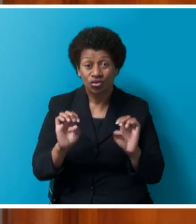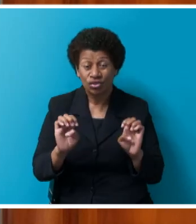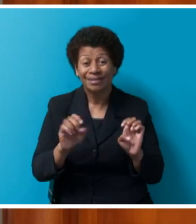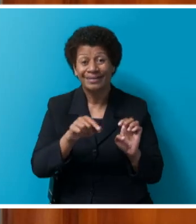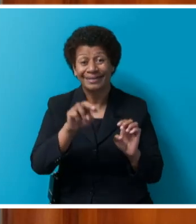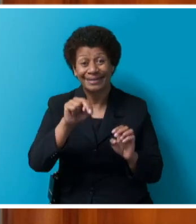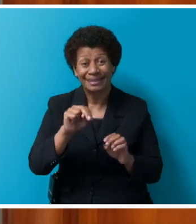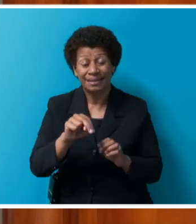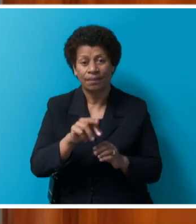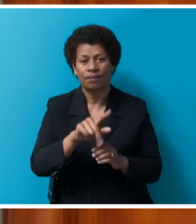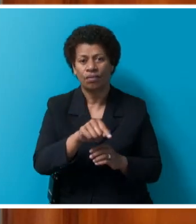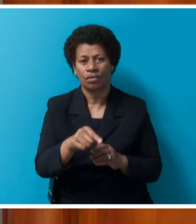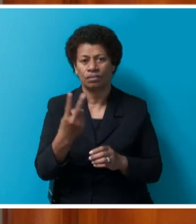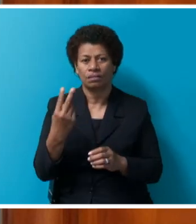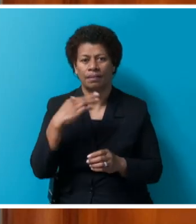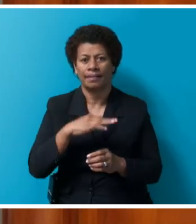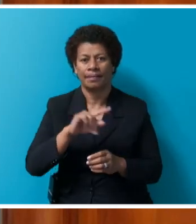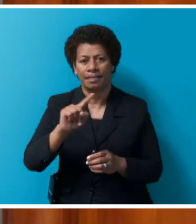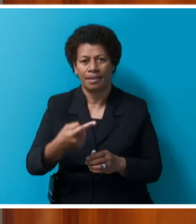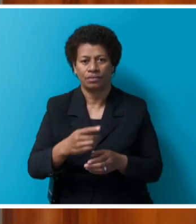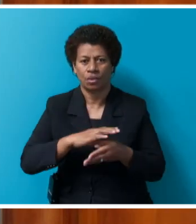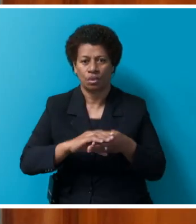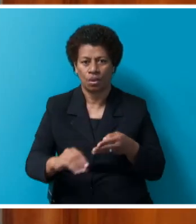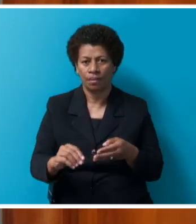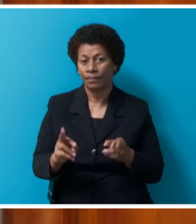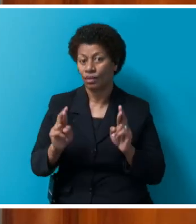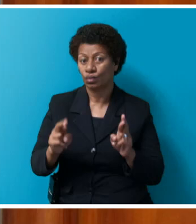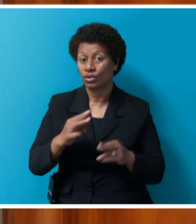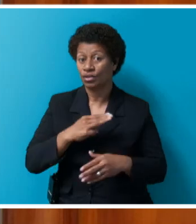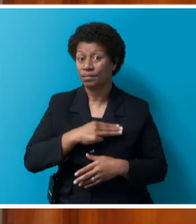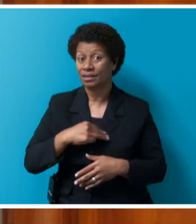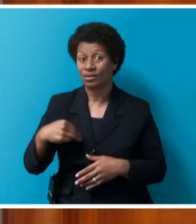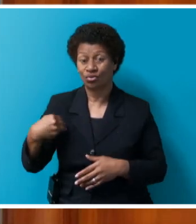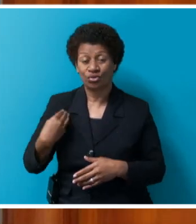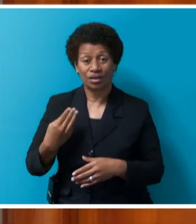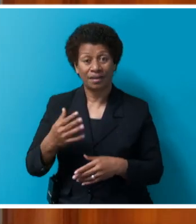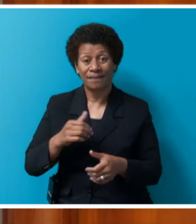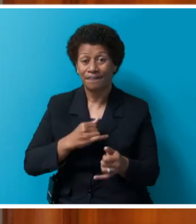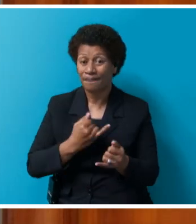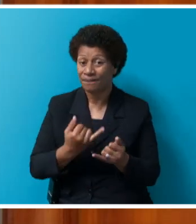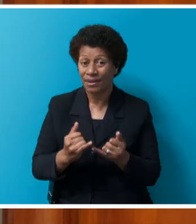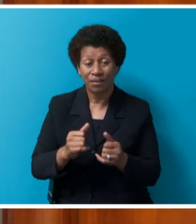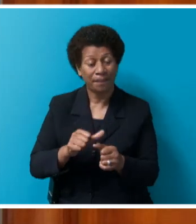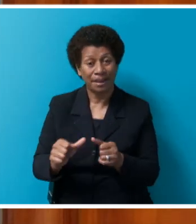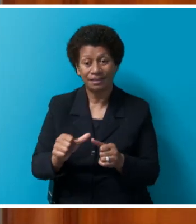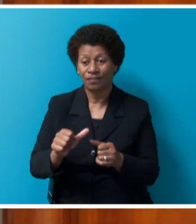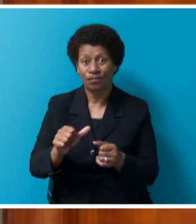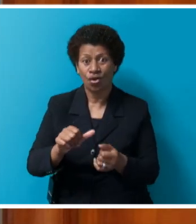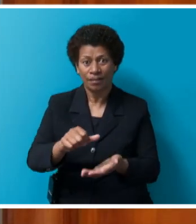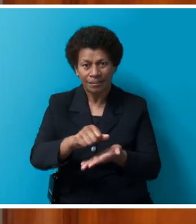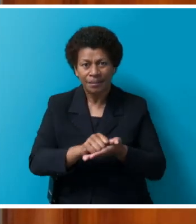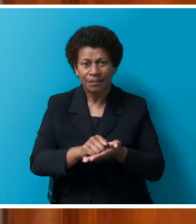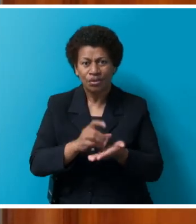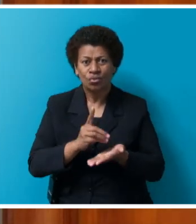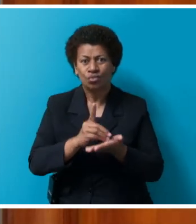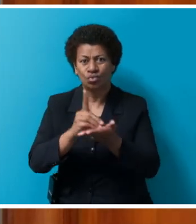Rehabilitation Centre of $200,000. I wish the Ministry all the very best in securing donor funding and valuable